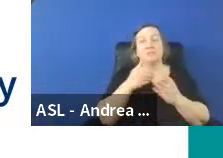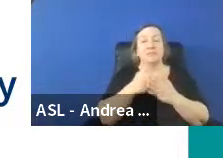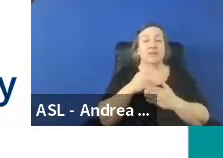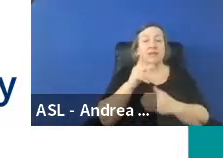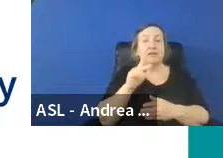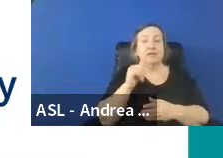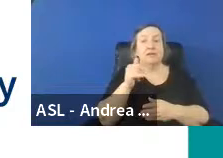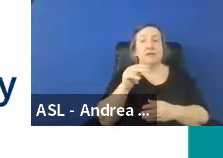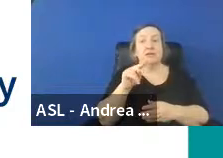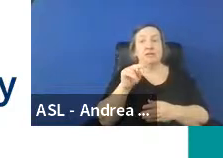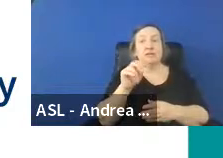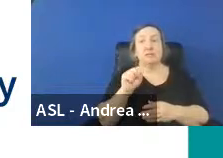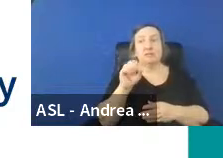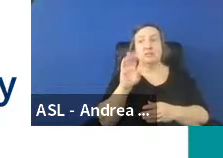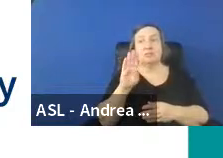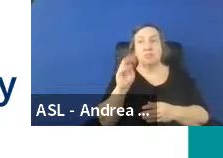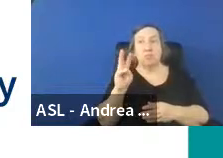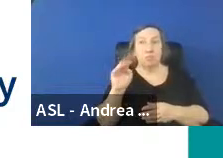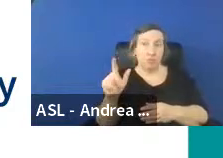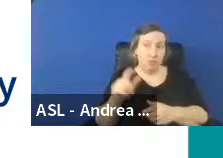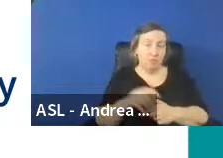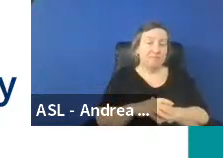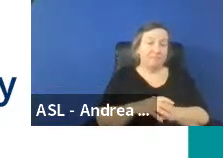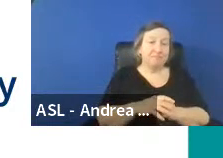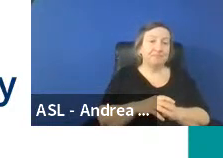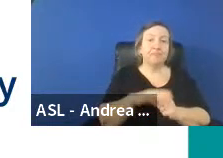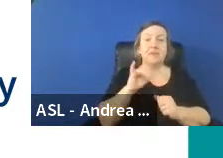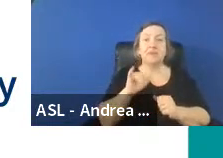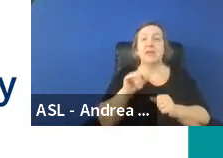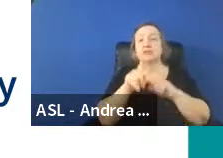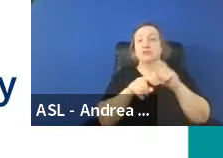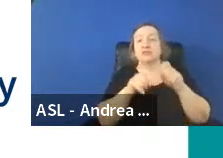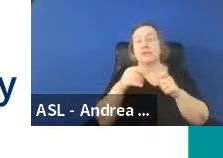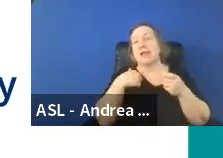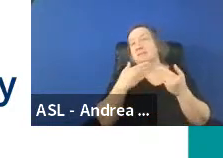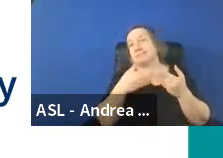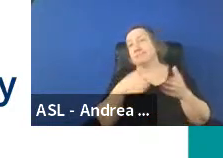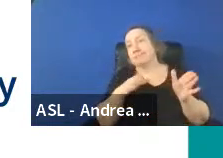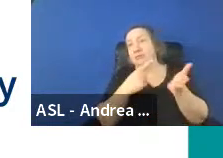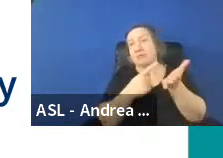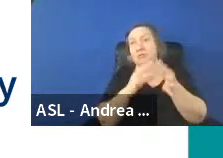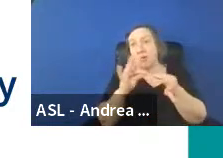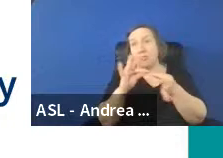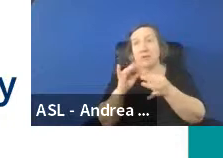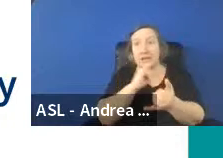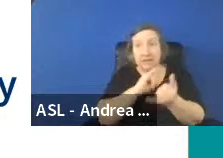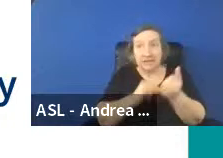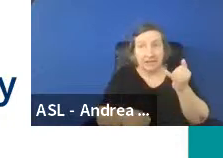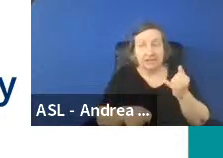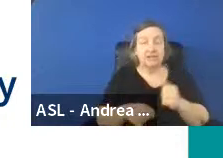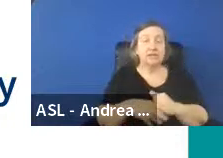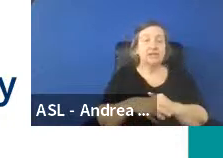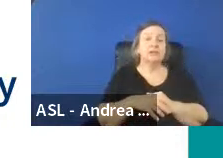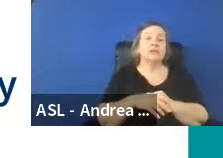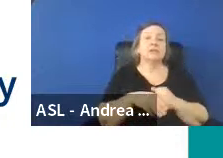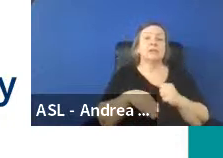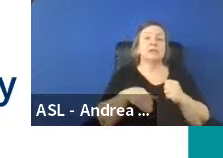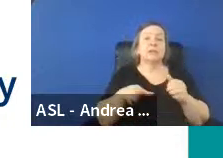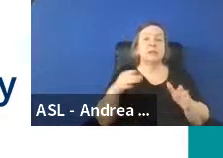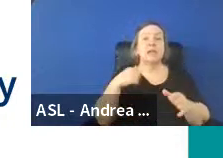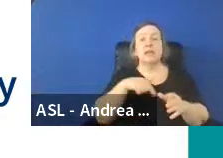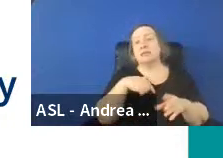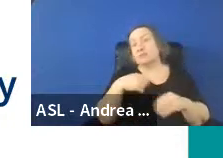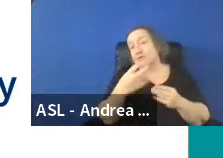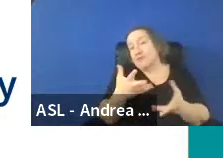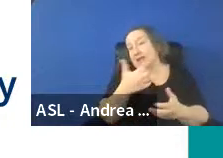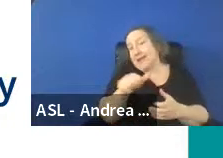Higgins Bowl. The survey did contain an open-ended comment at the very end that allowed folks to provide